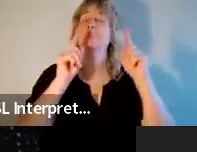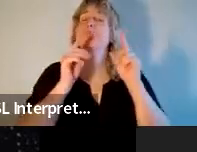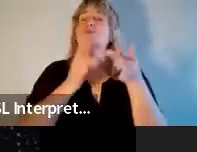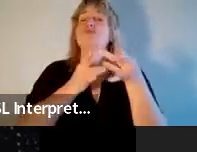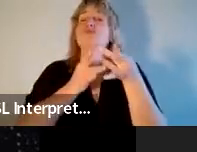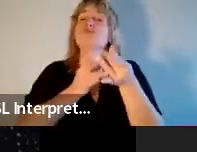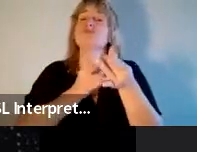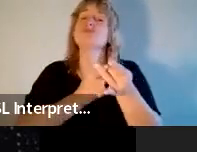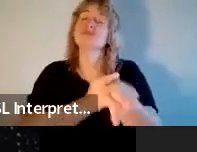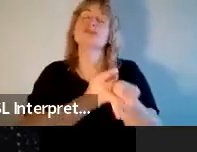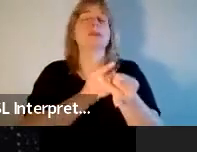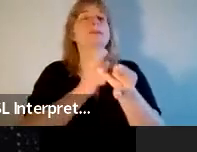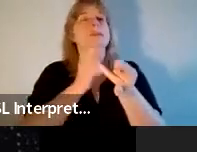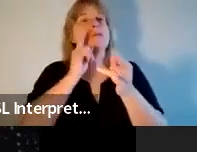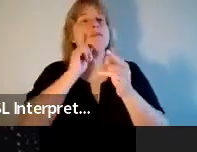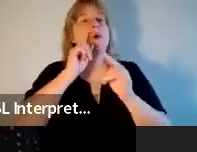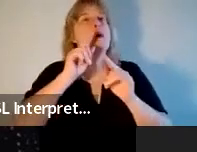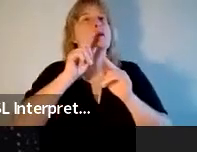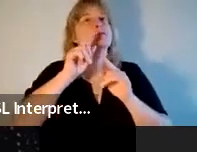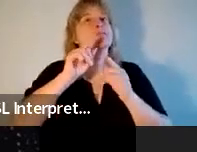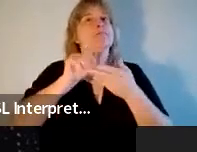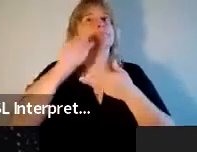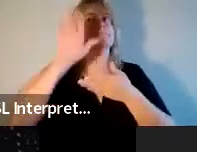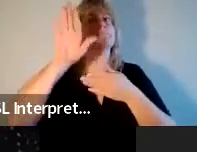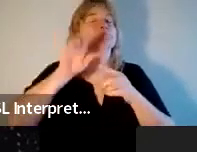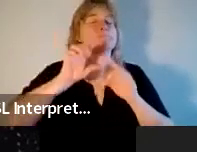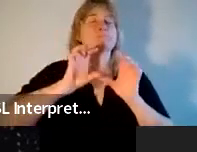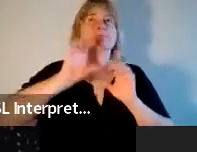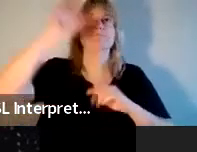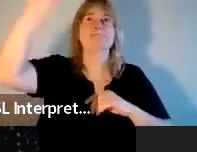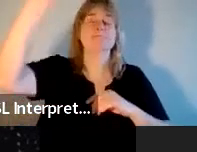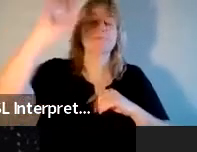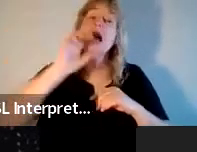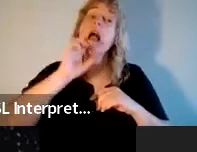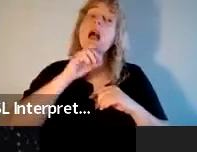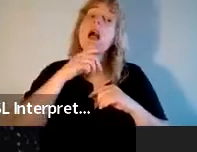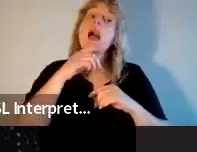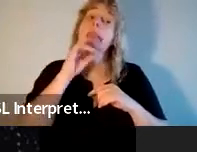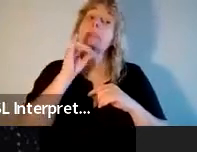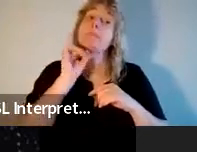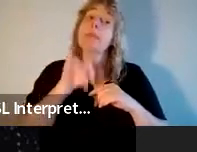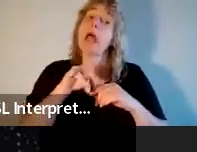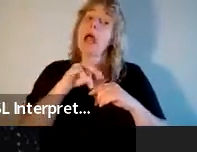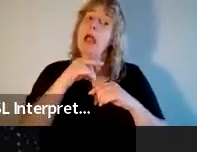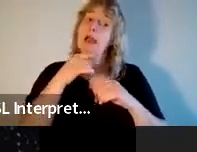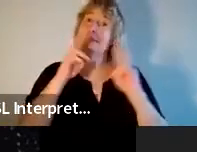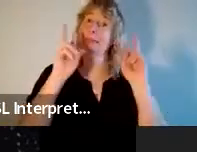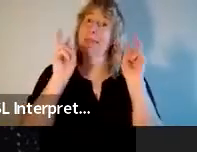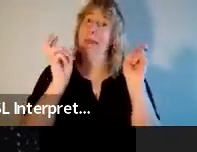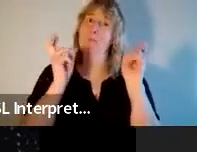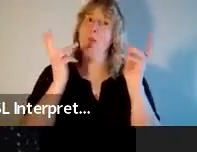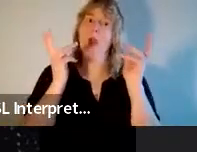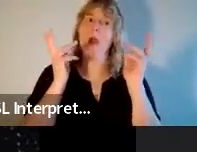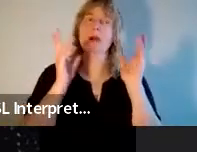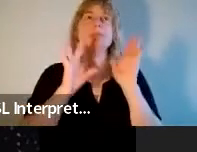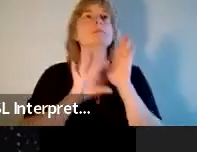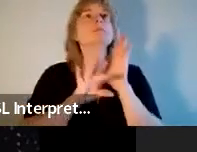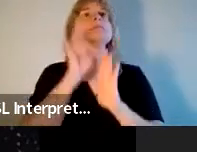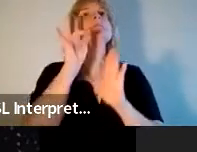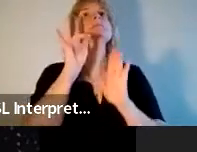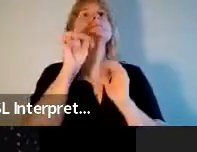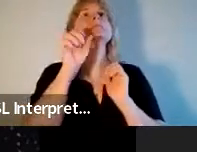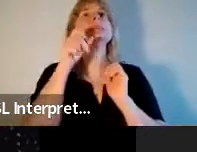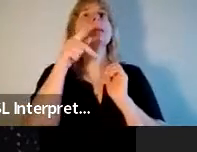The theme I'm going to focus on today is discovery space. And what I mean by that is the parts